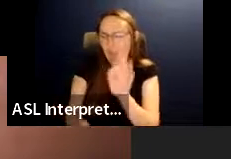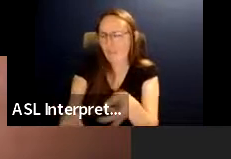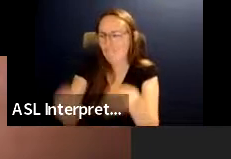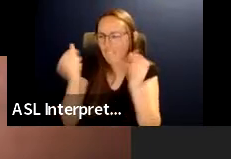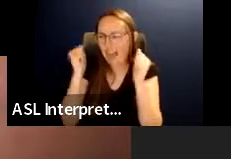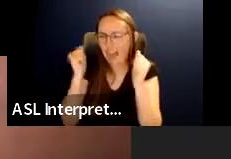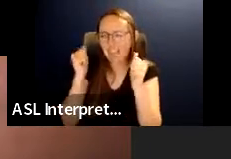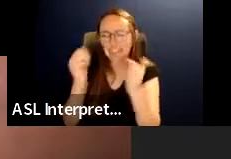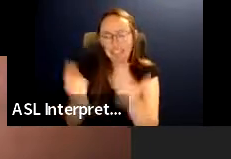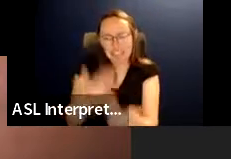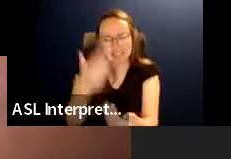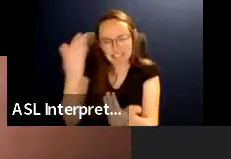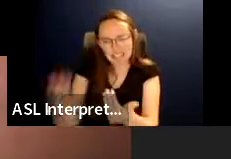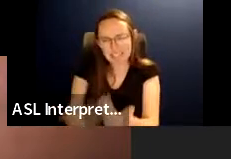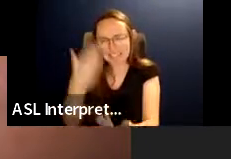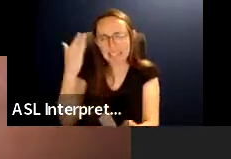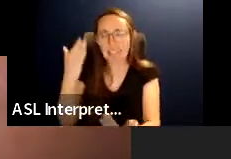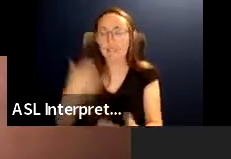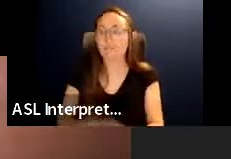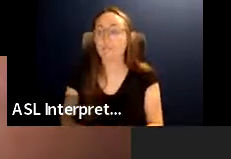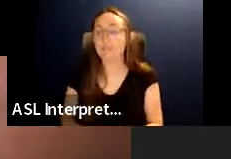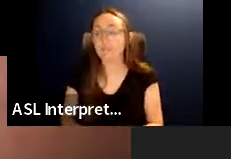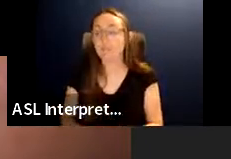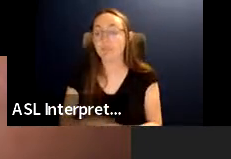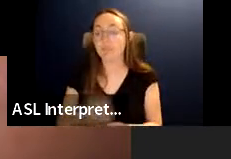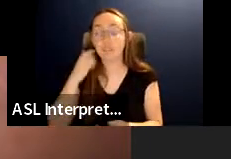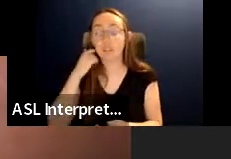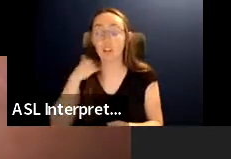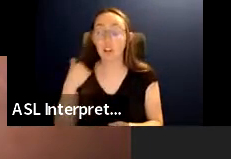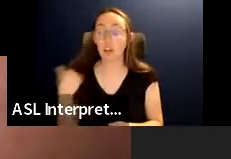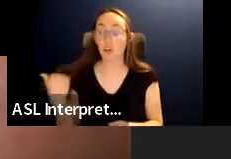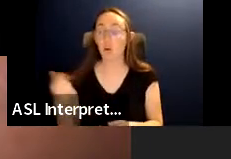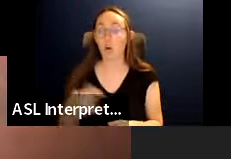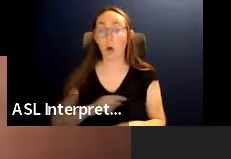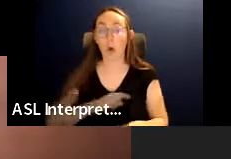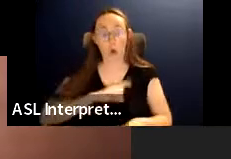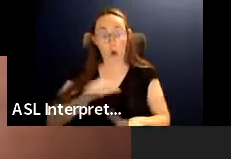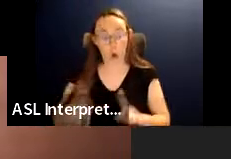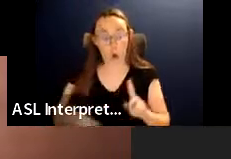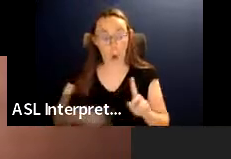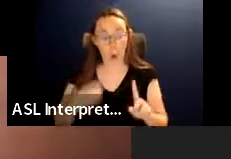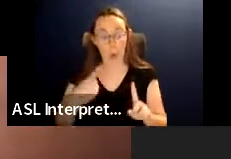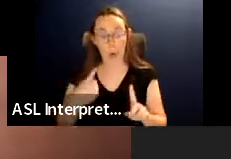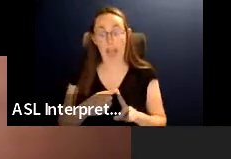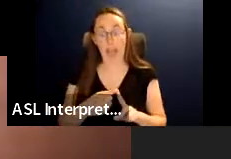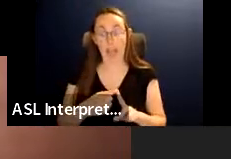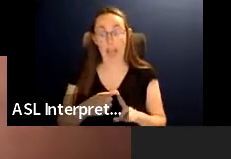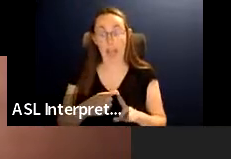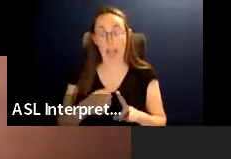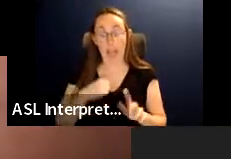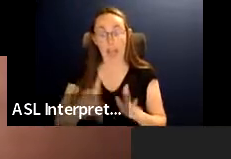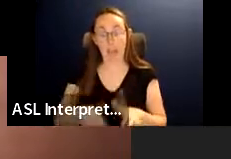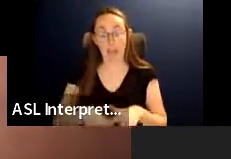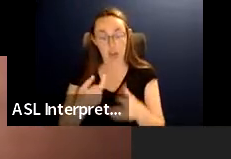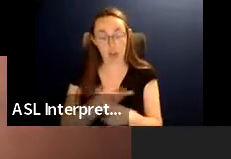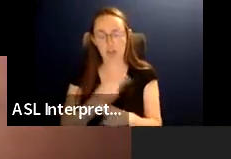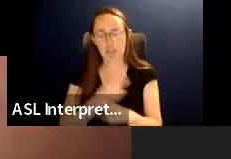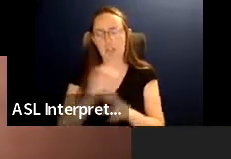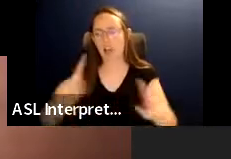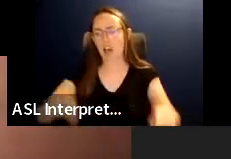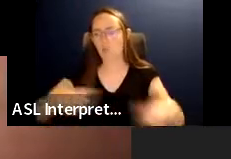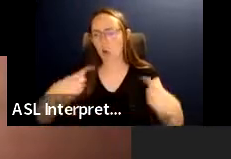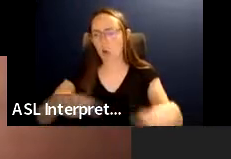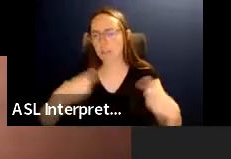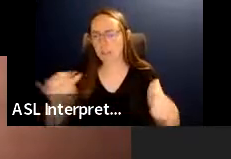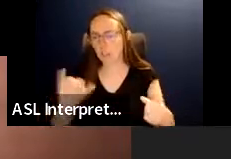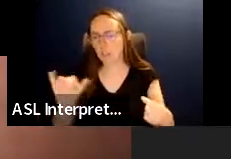make. So when I started using, because it also rotates, I use it on my track